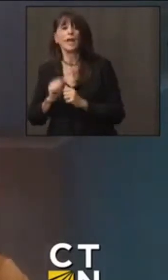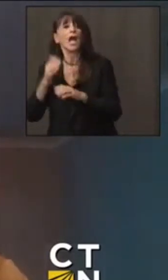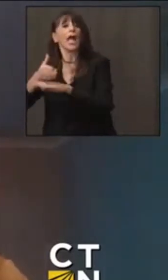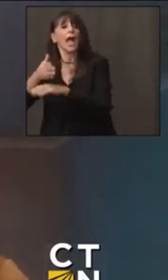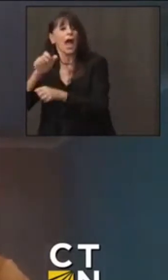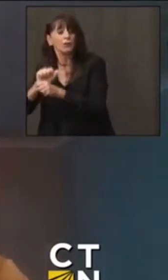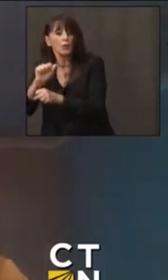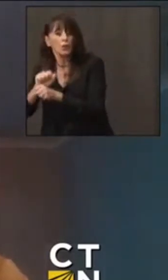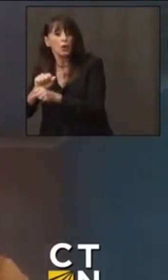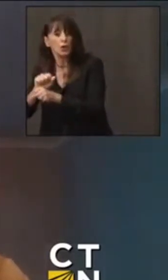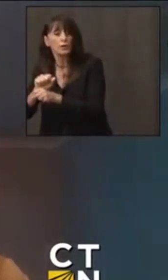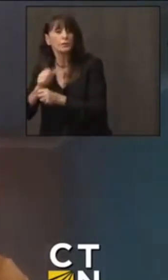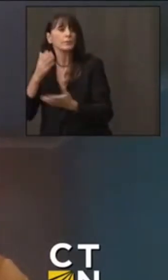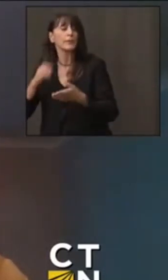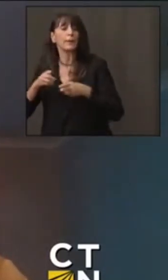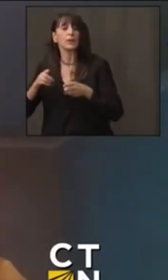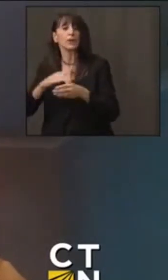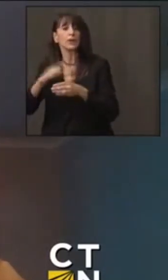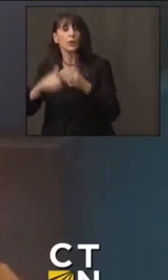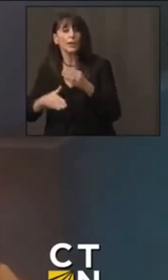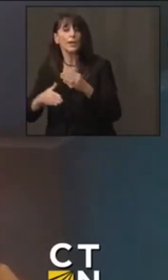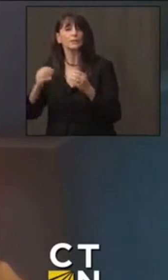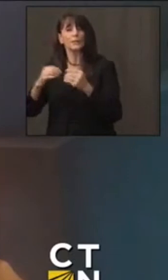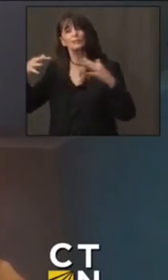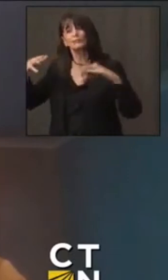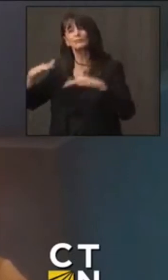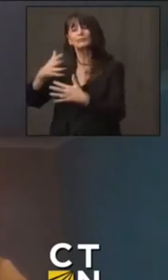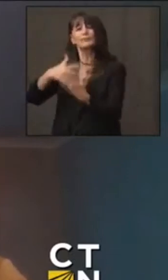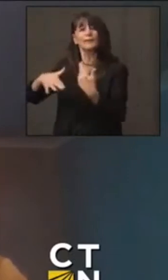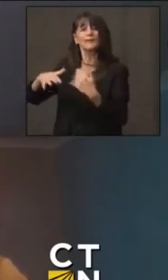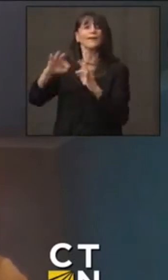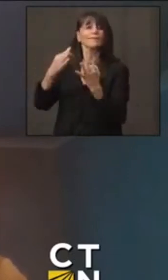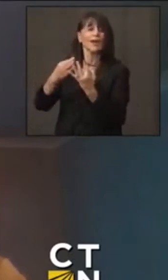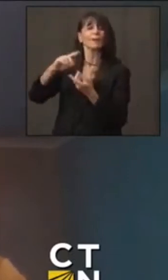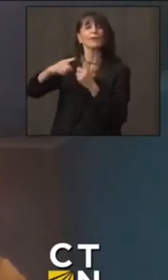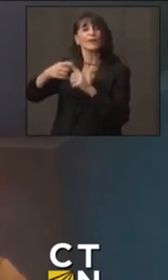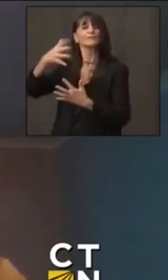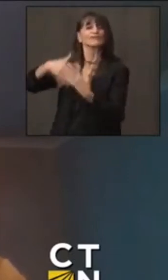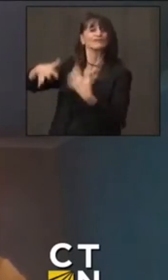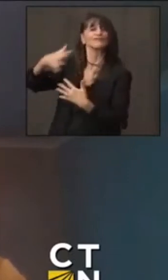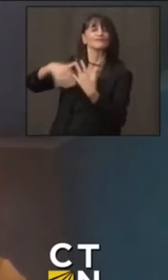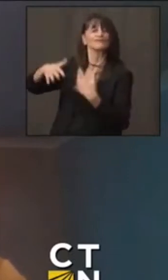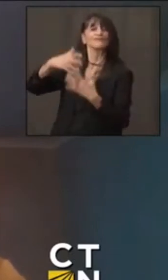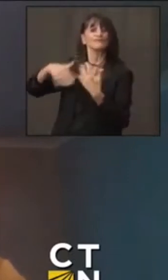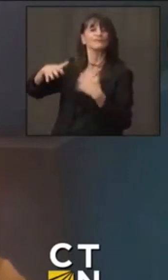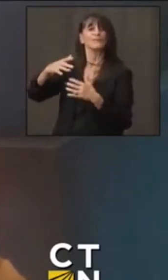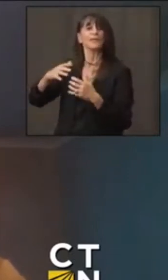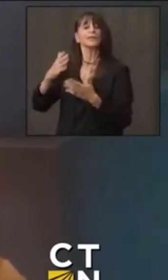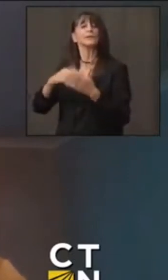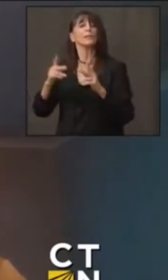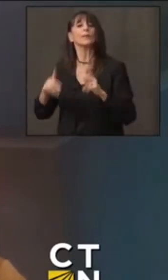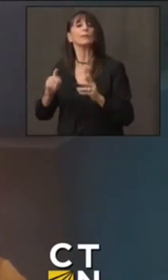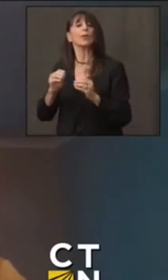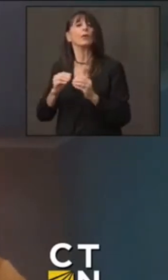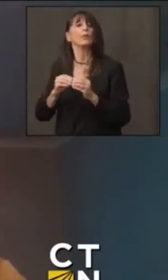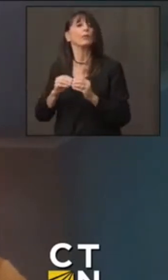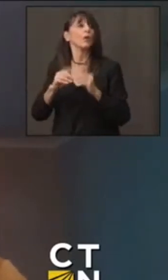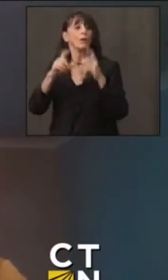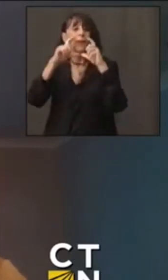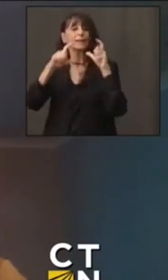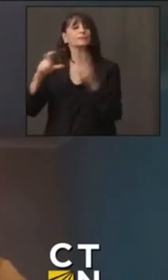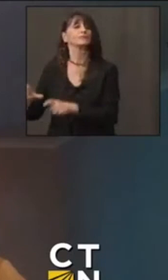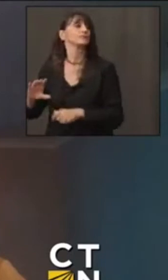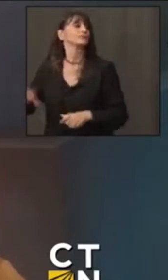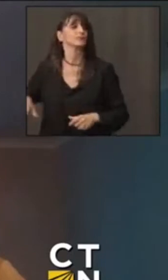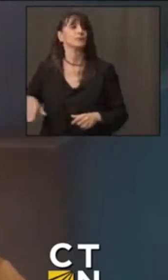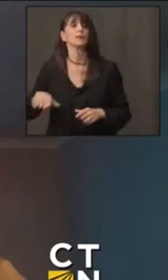if it's happening on the weekends with friends and family and people letting their guard down a bit on the mask wearing,